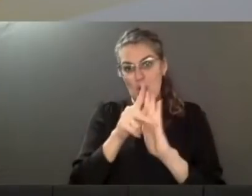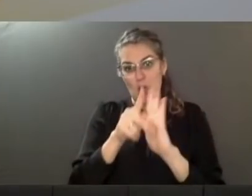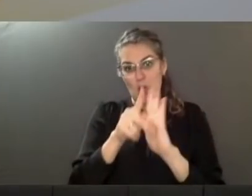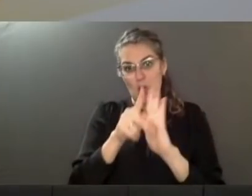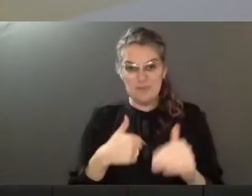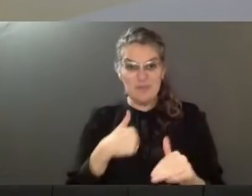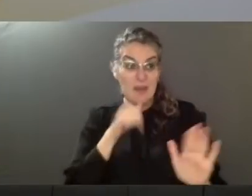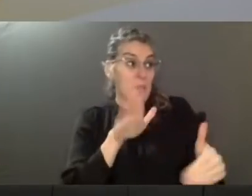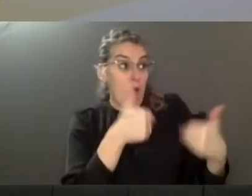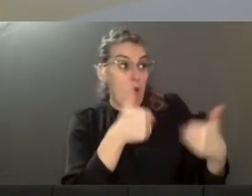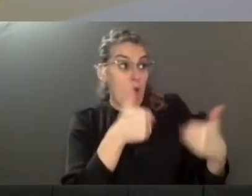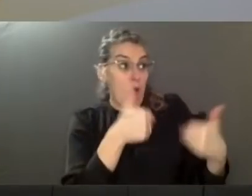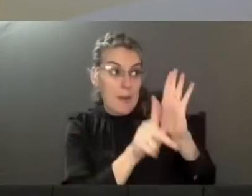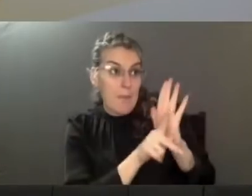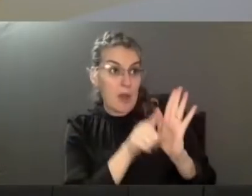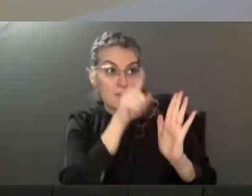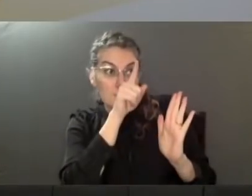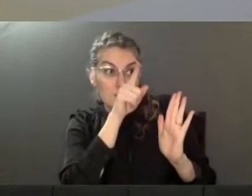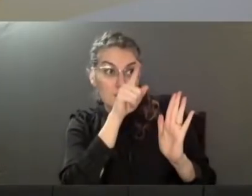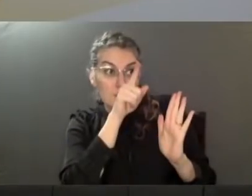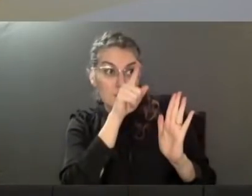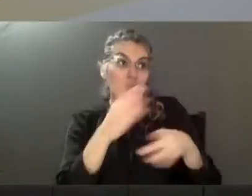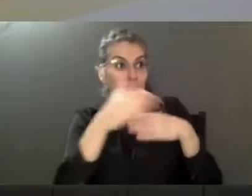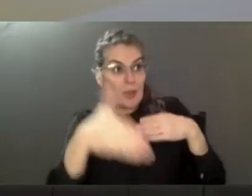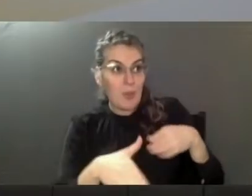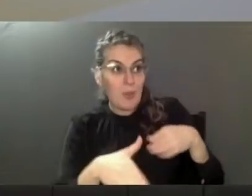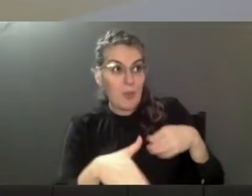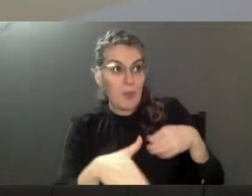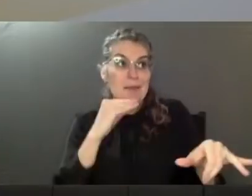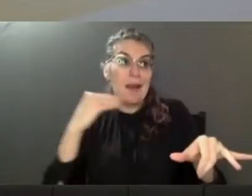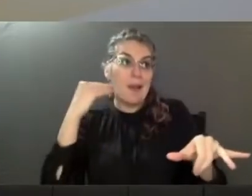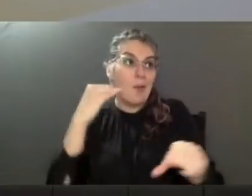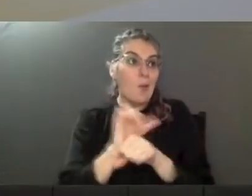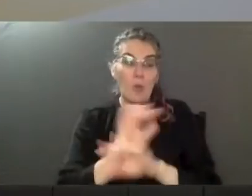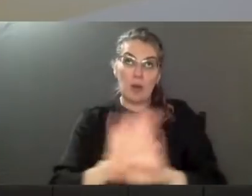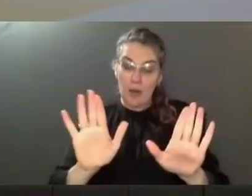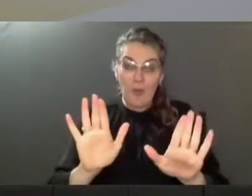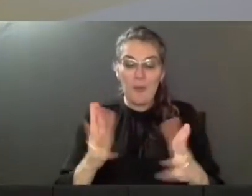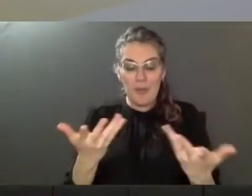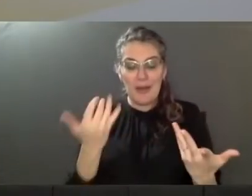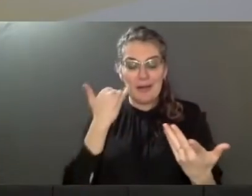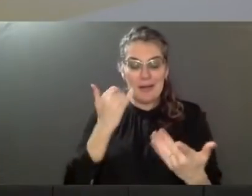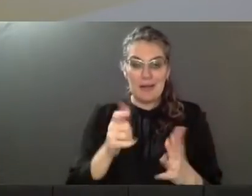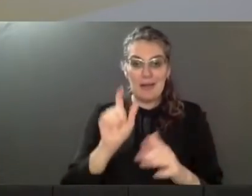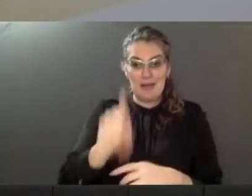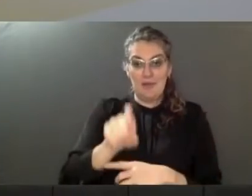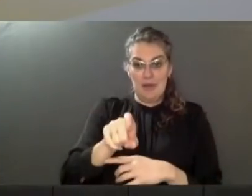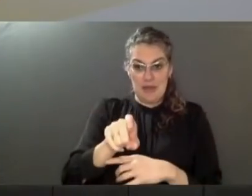that's not what I was suggesting. Thank you so much for your time. Laurent Rigaud, La Voix acadienne.